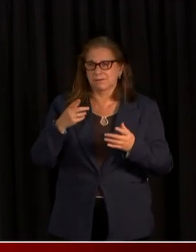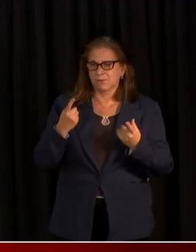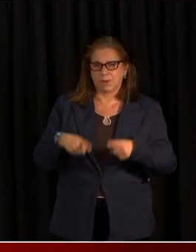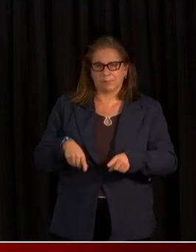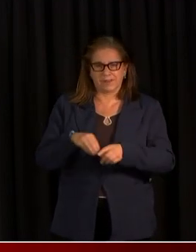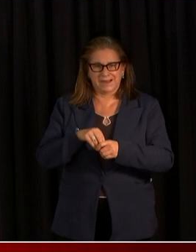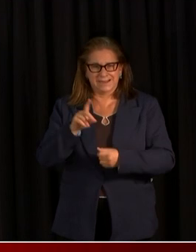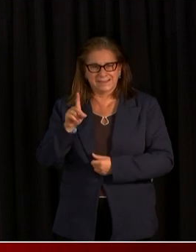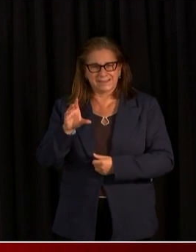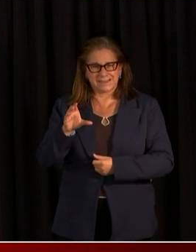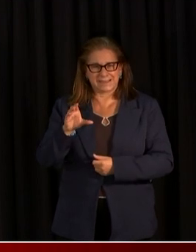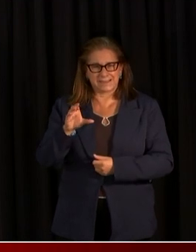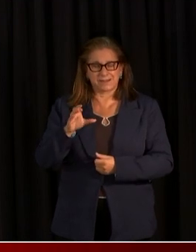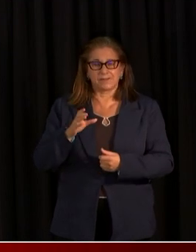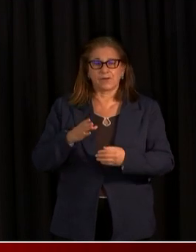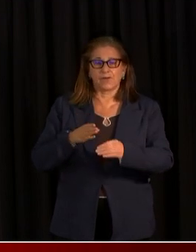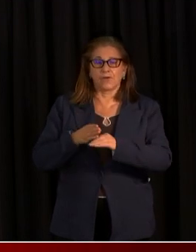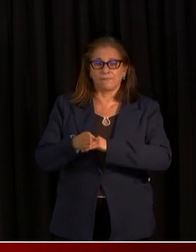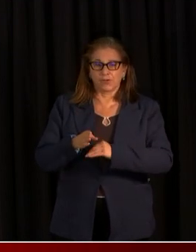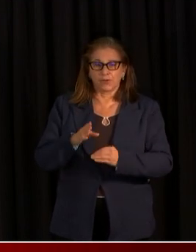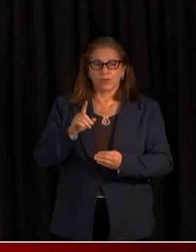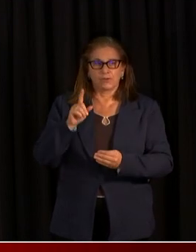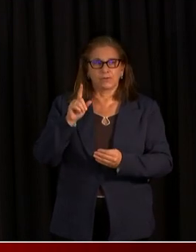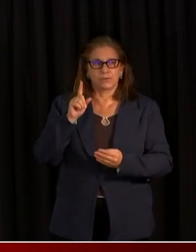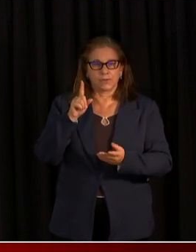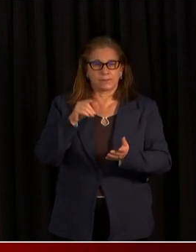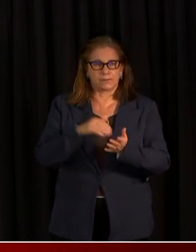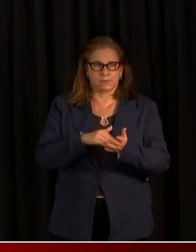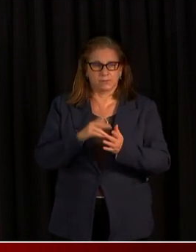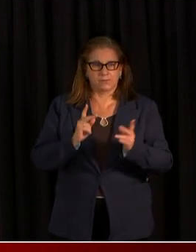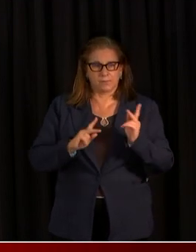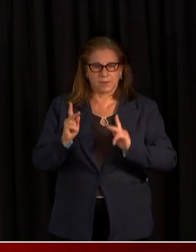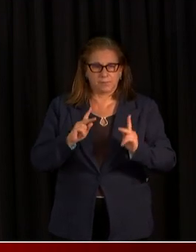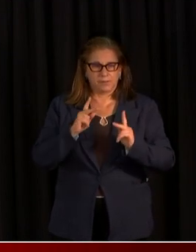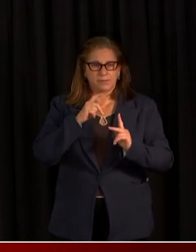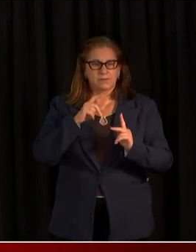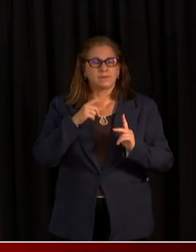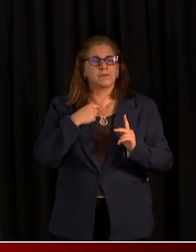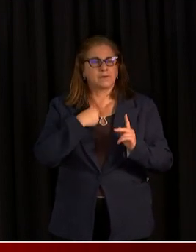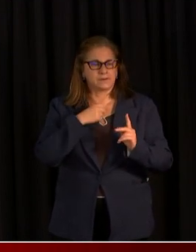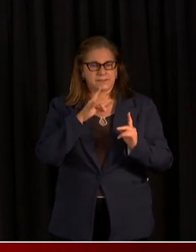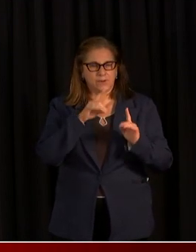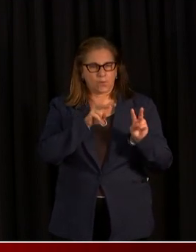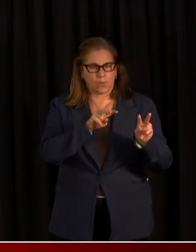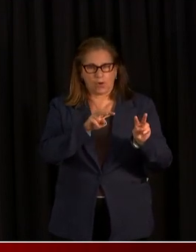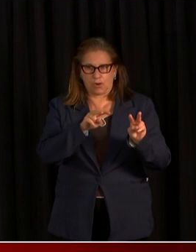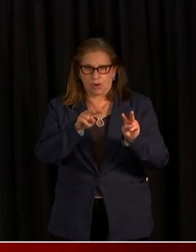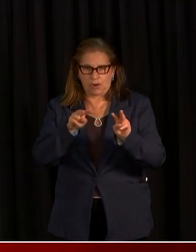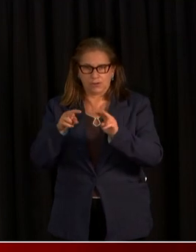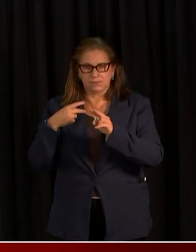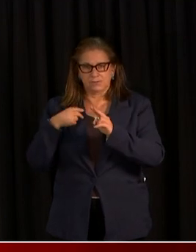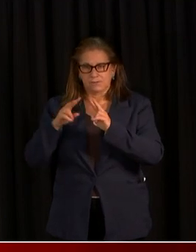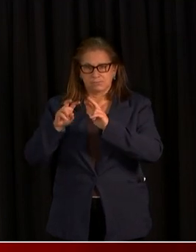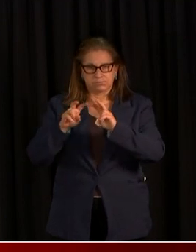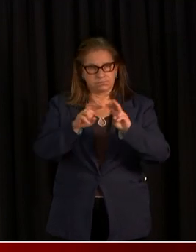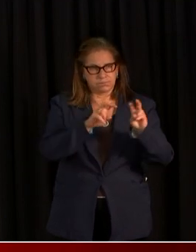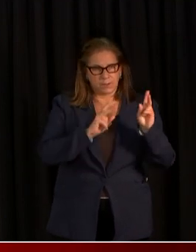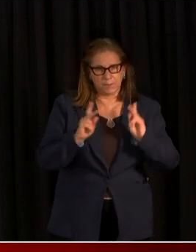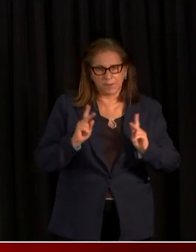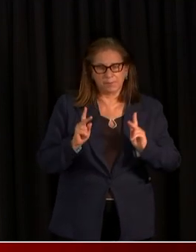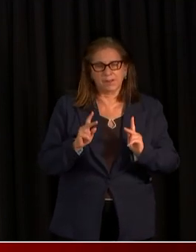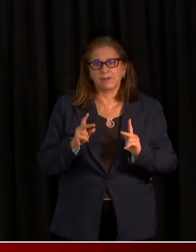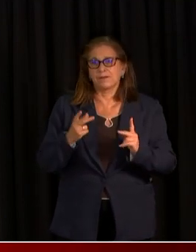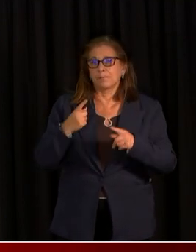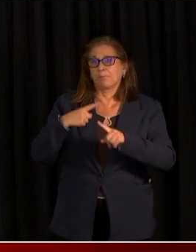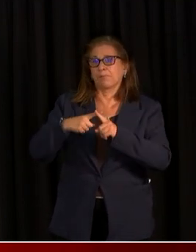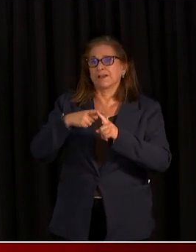over 1,000 per day. We will post some lower numbers over the past 2 days because of the heat emergency activation